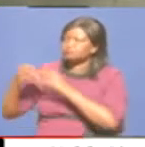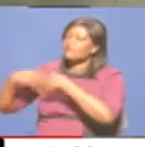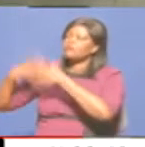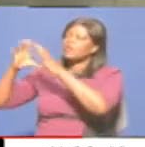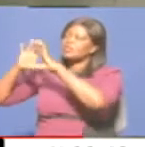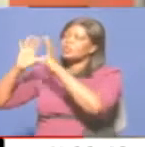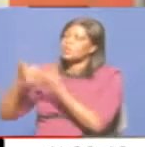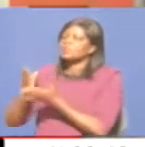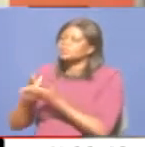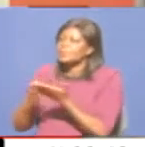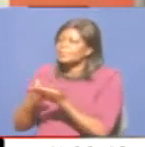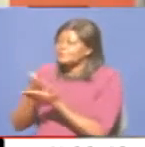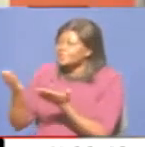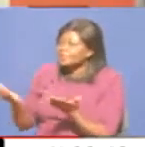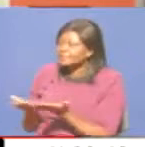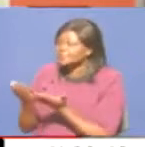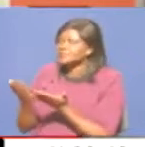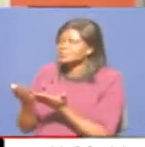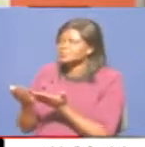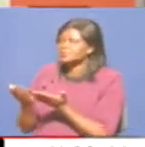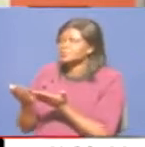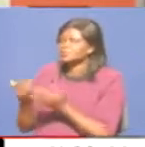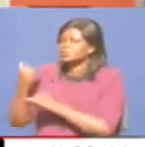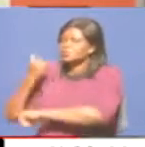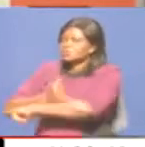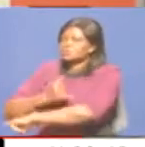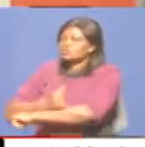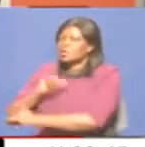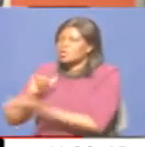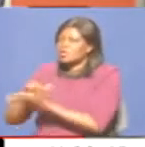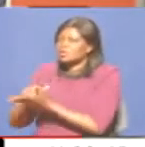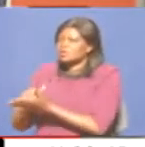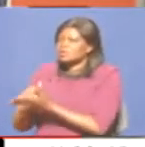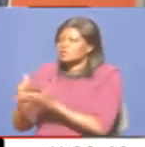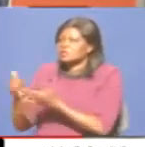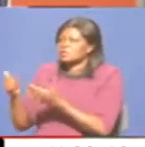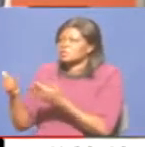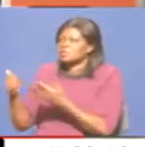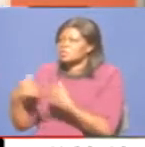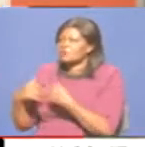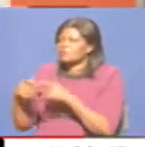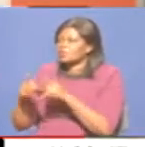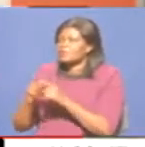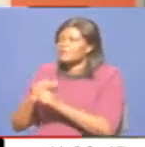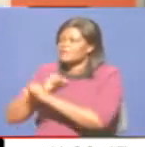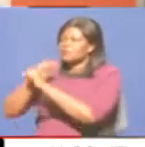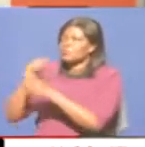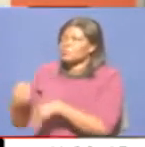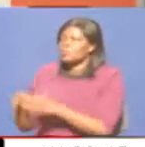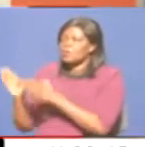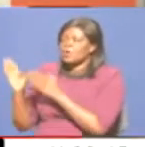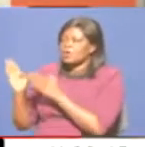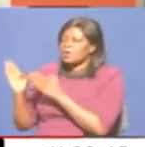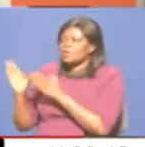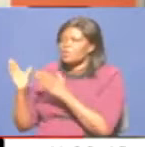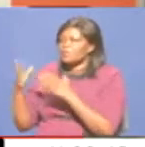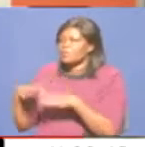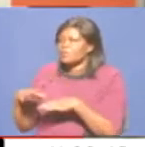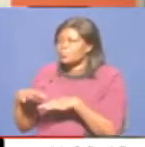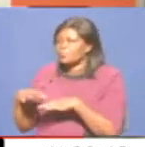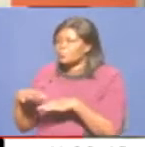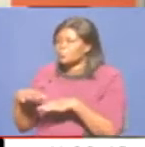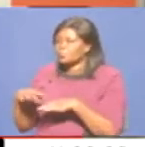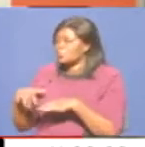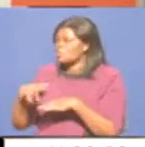some of these institutions that you have put as a preventable way of, you know, people not to steal